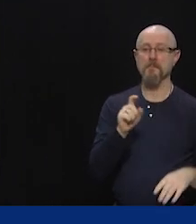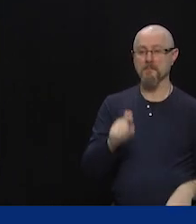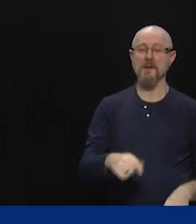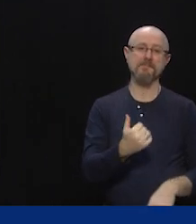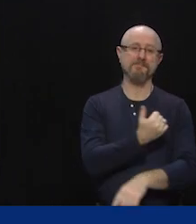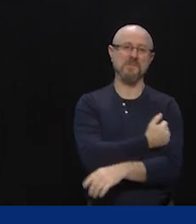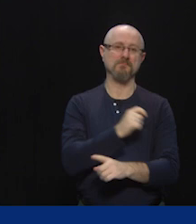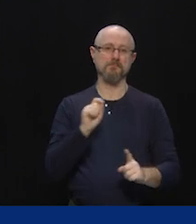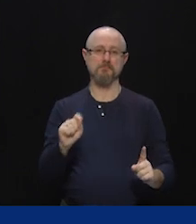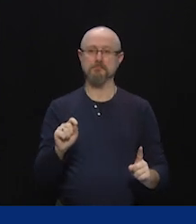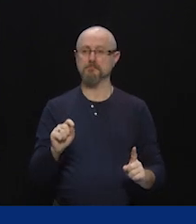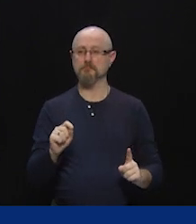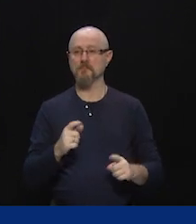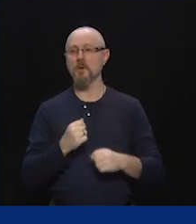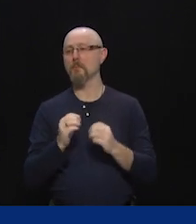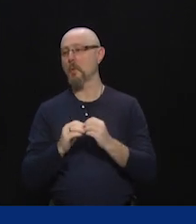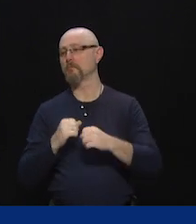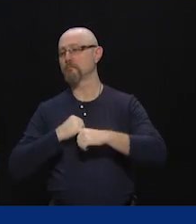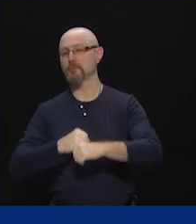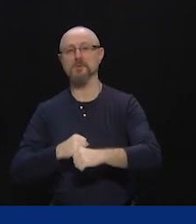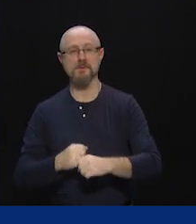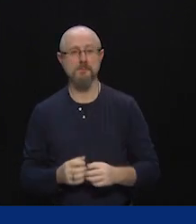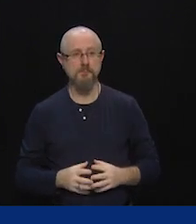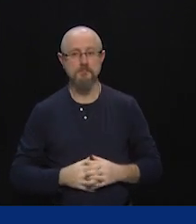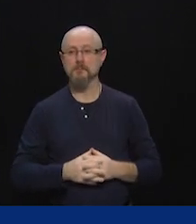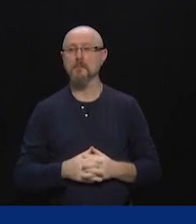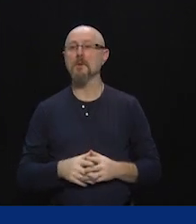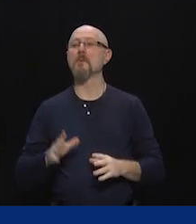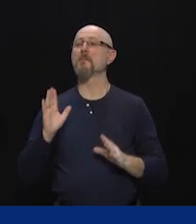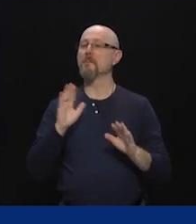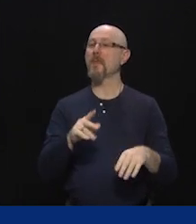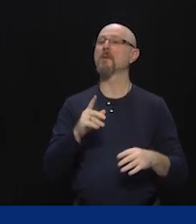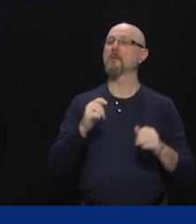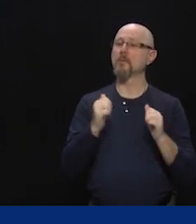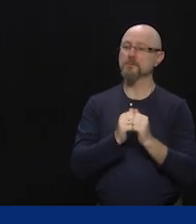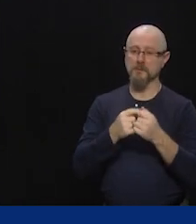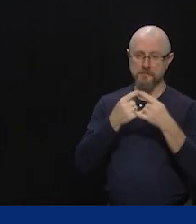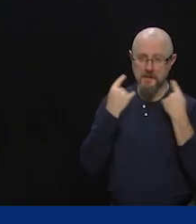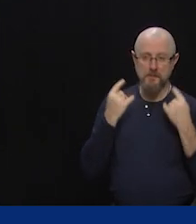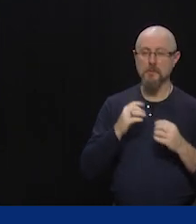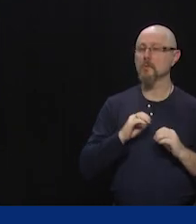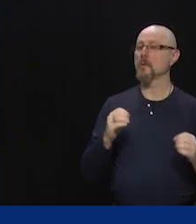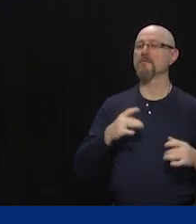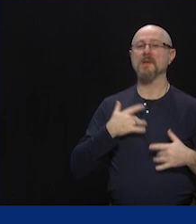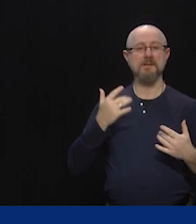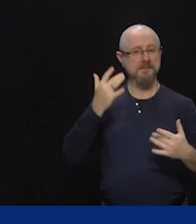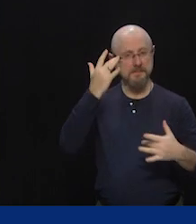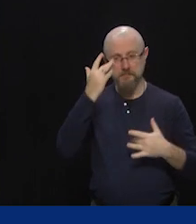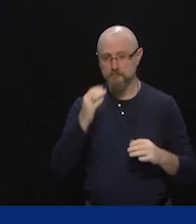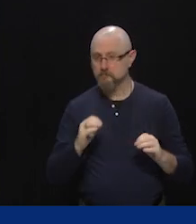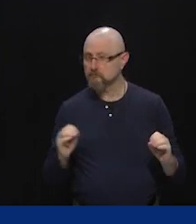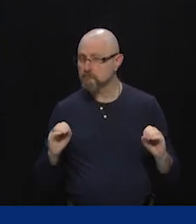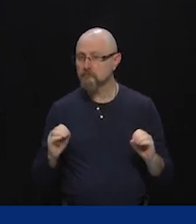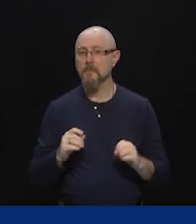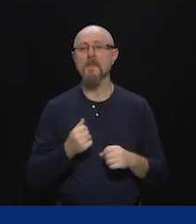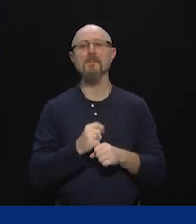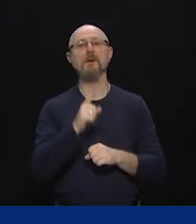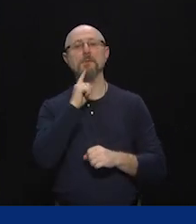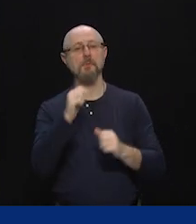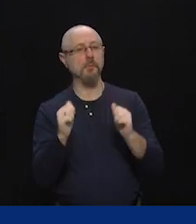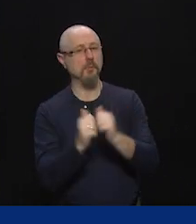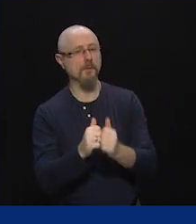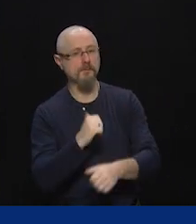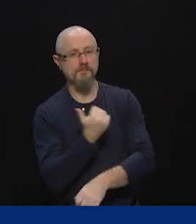of protection, that they would not only go back and wear their masks and be absolutely asymptomatic, and if they have any symptoms, do not go back, but also that